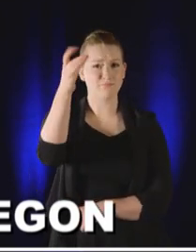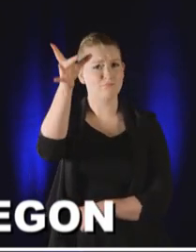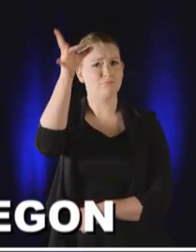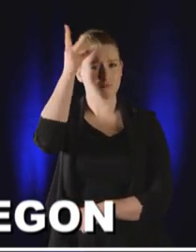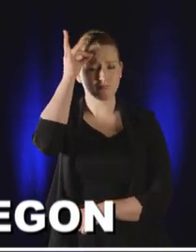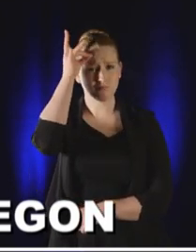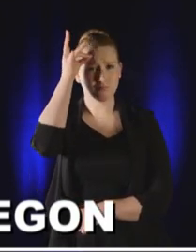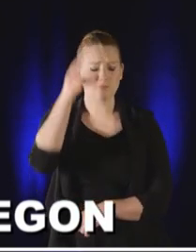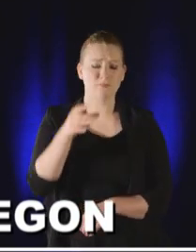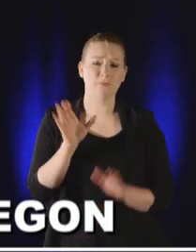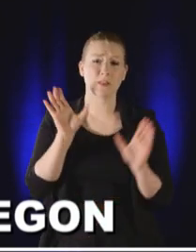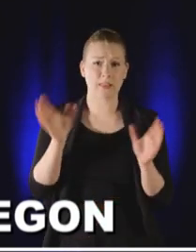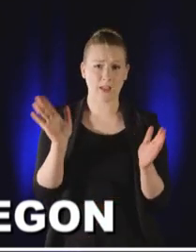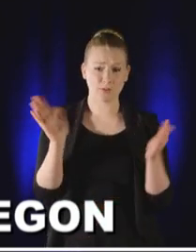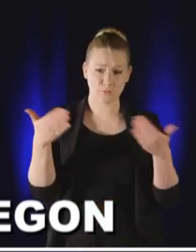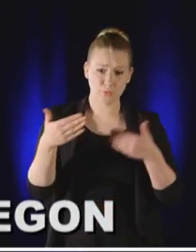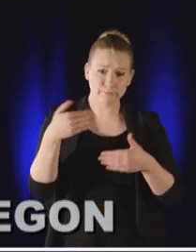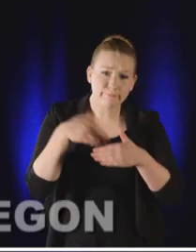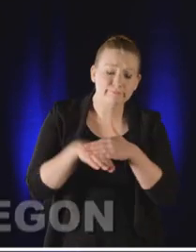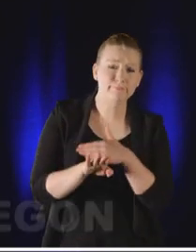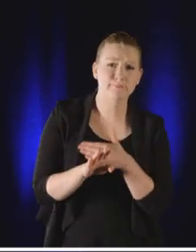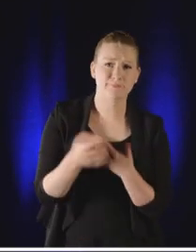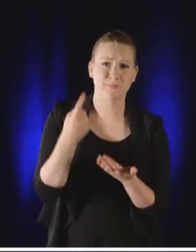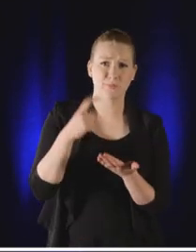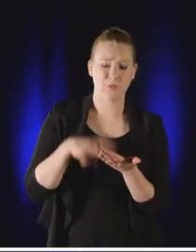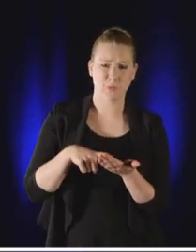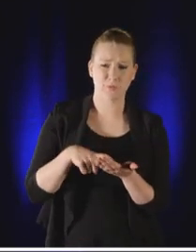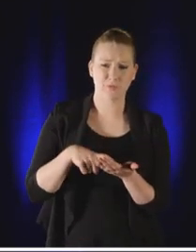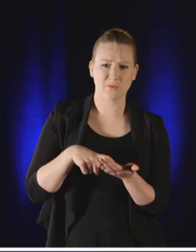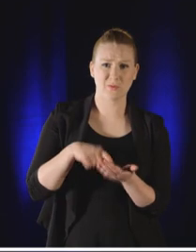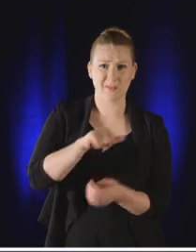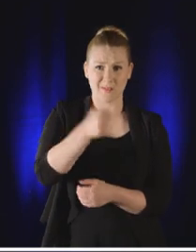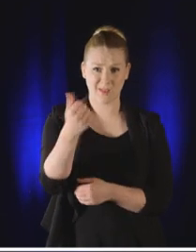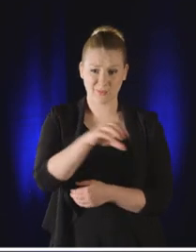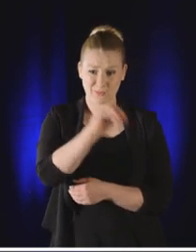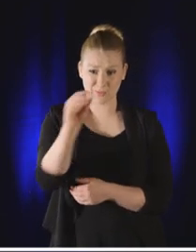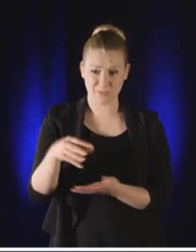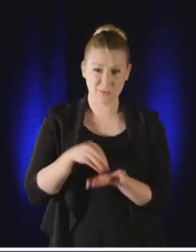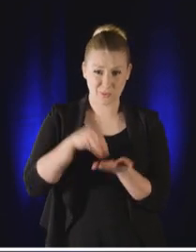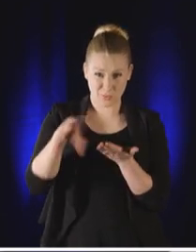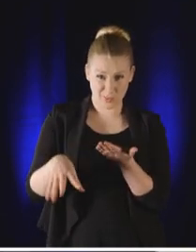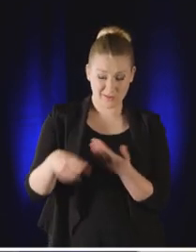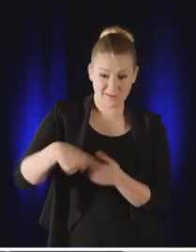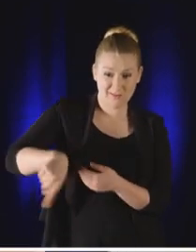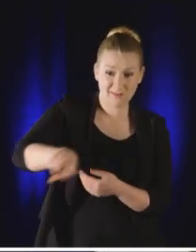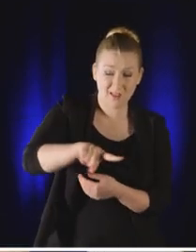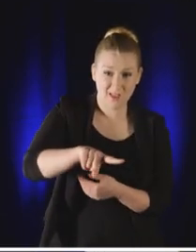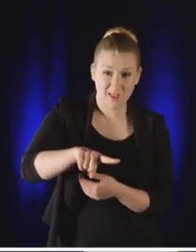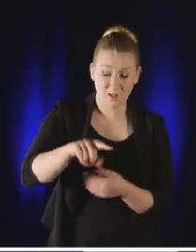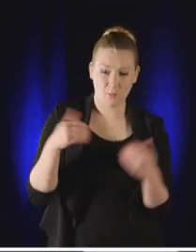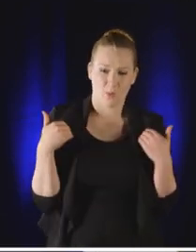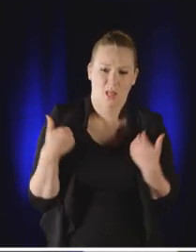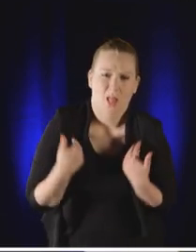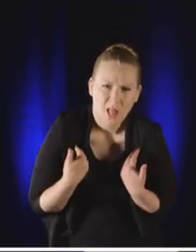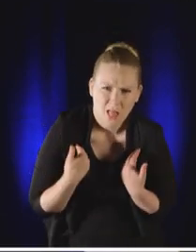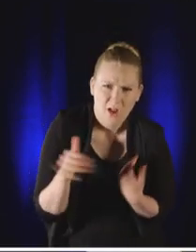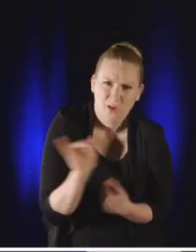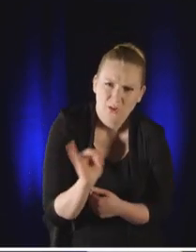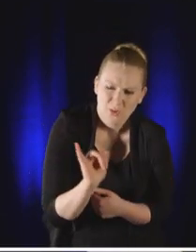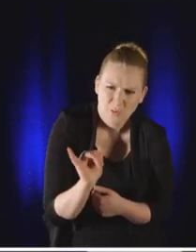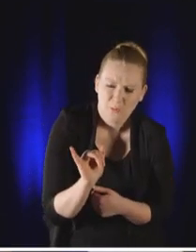lingered in my head as I walked into class. And what I realized was that other students also had really bad back